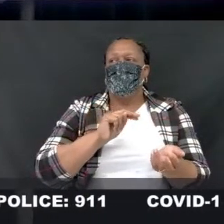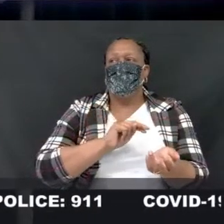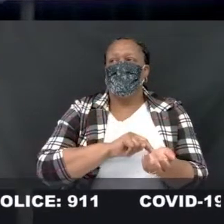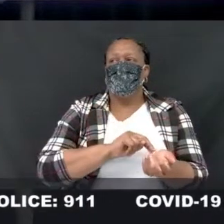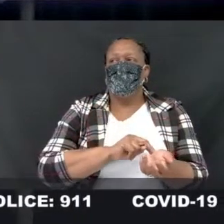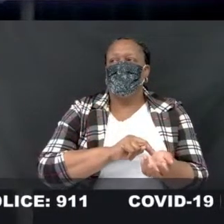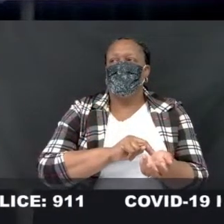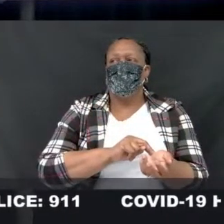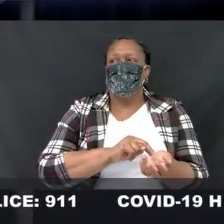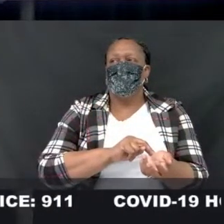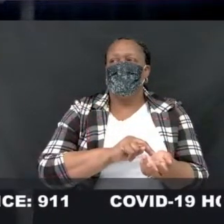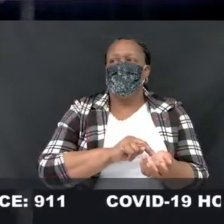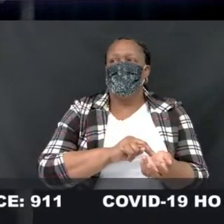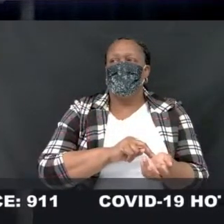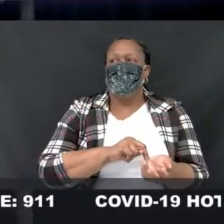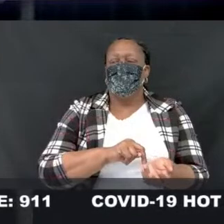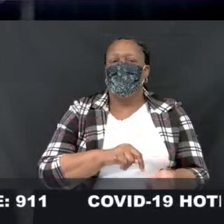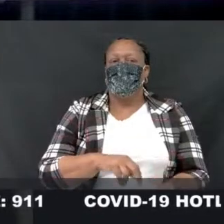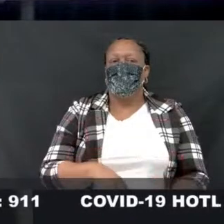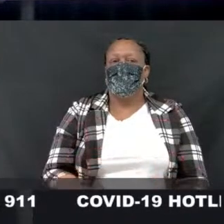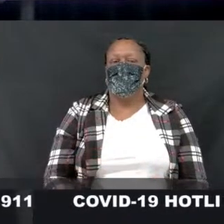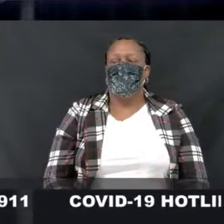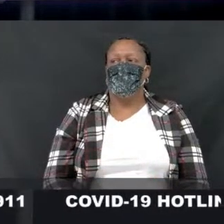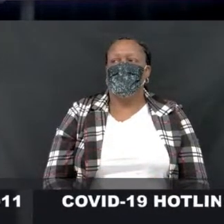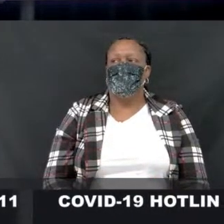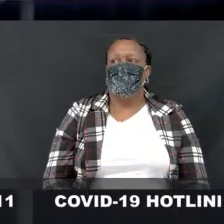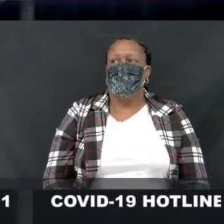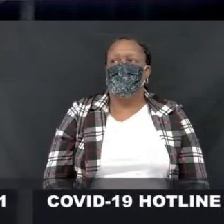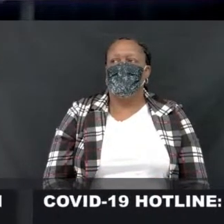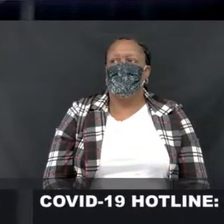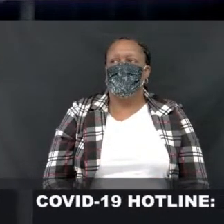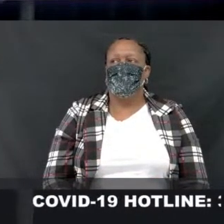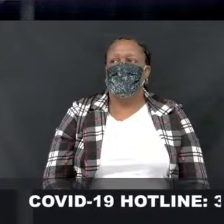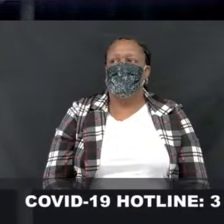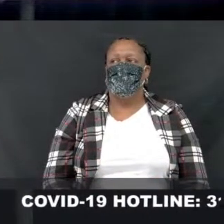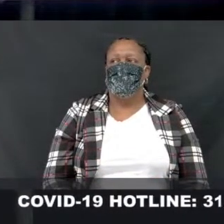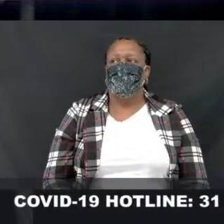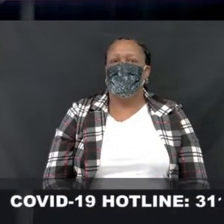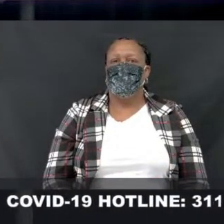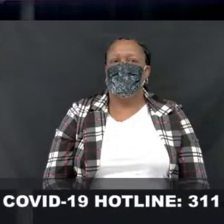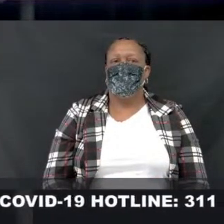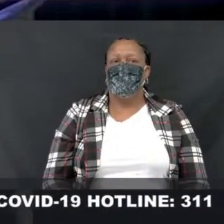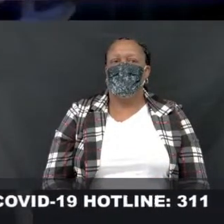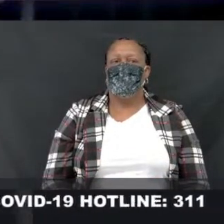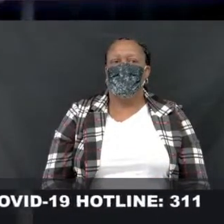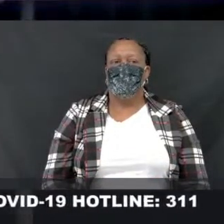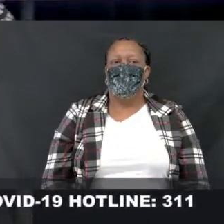of the vaccine being administered to you. Is it because the vaccines are expired?